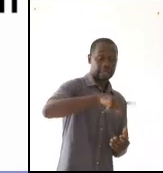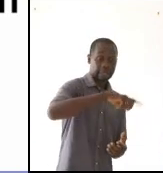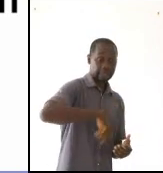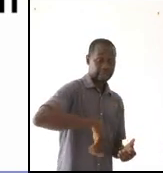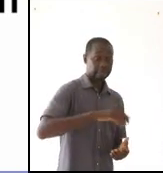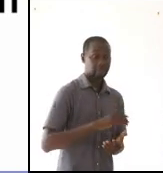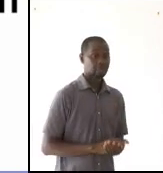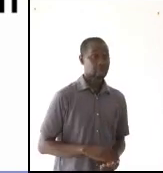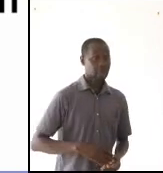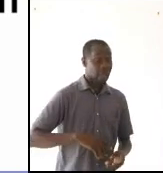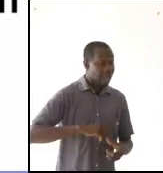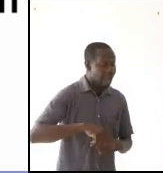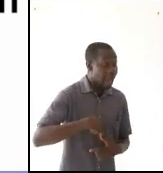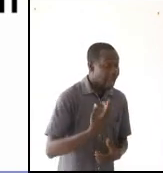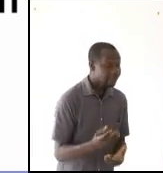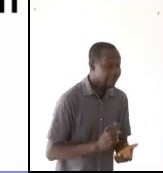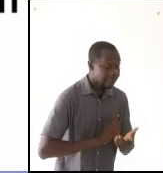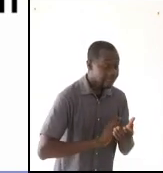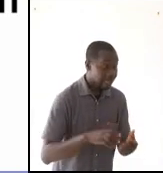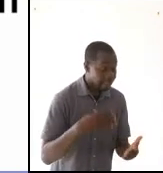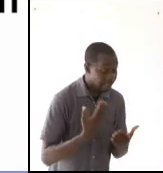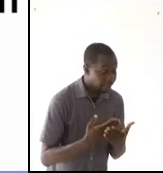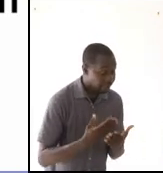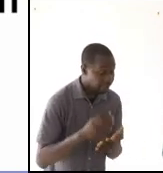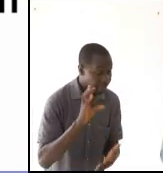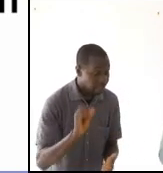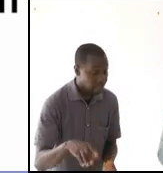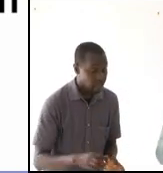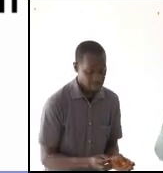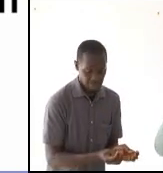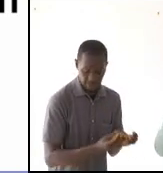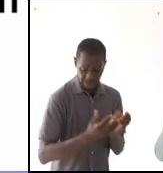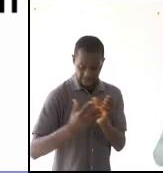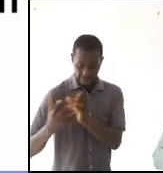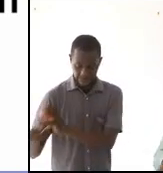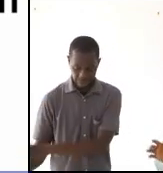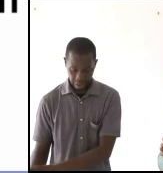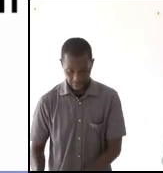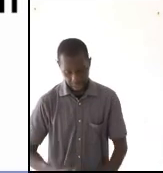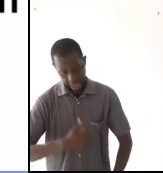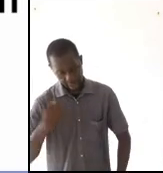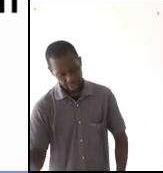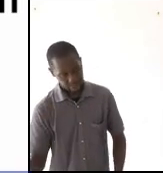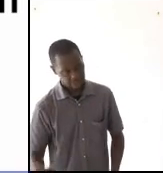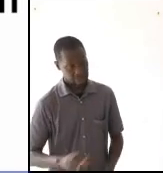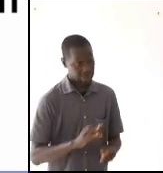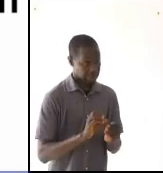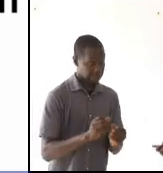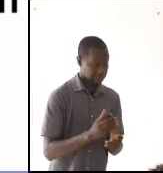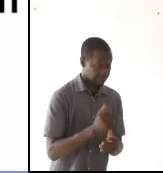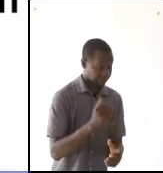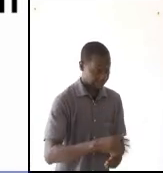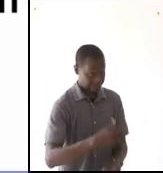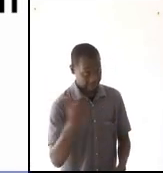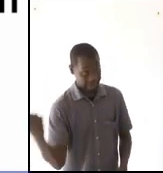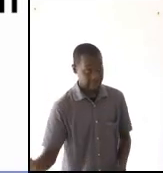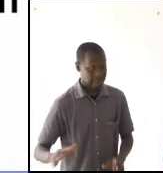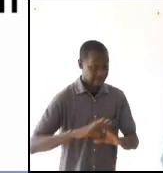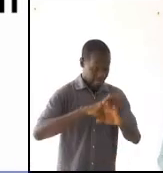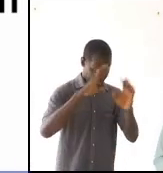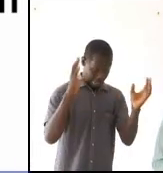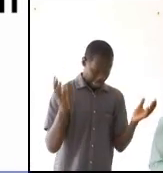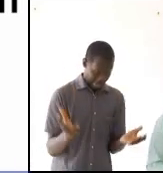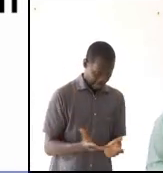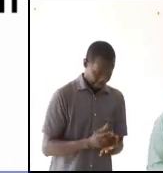And after the cells have done their work, the waste are sent to the kidney for them to take them outside. So this is how the entire body is